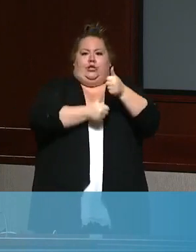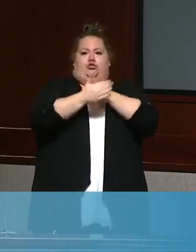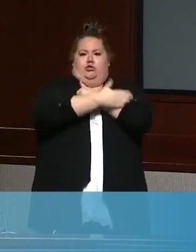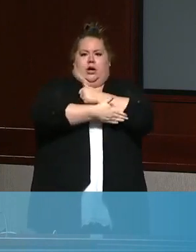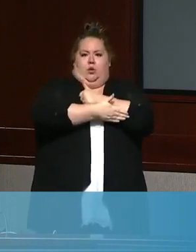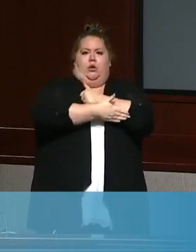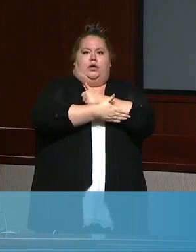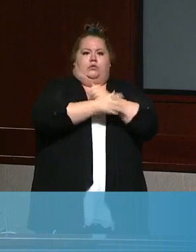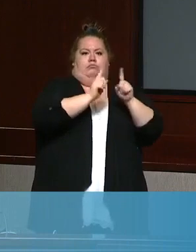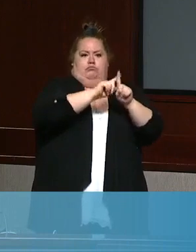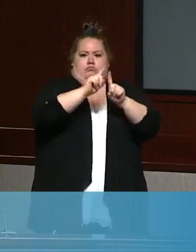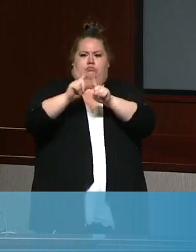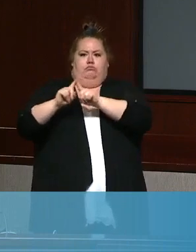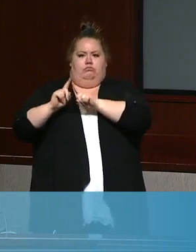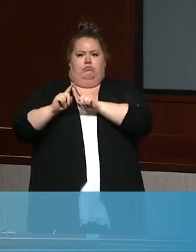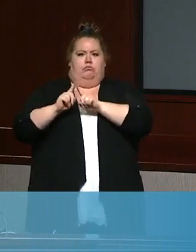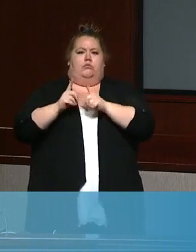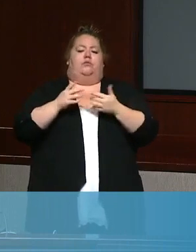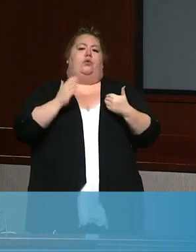those two criteria.